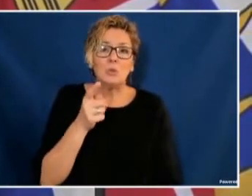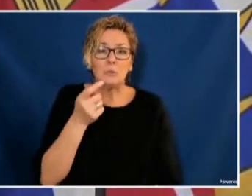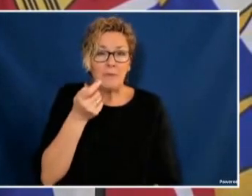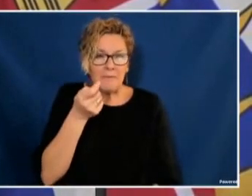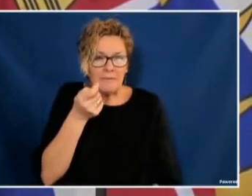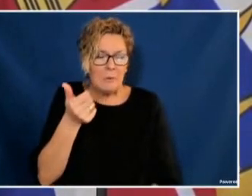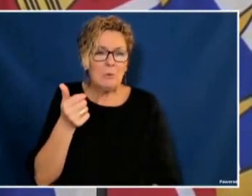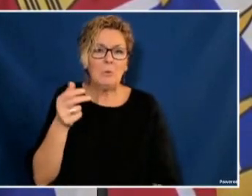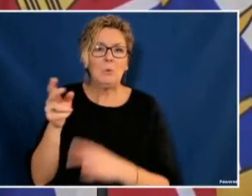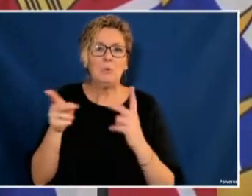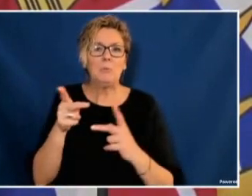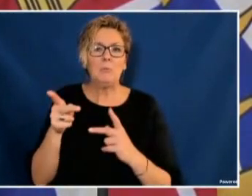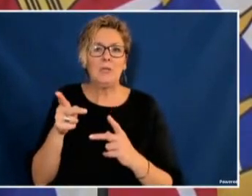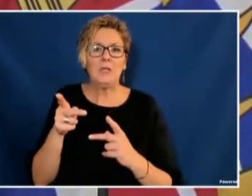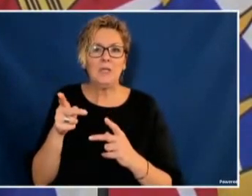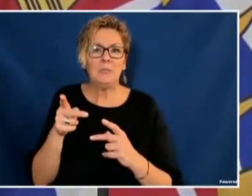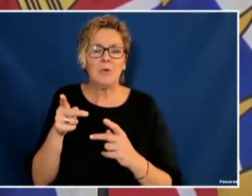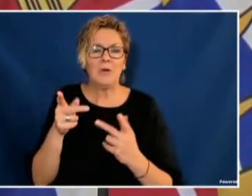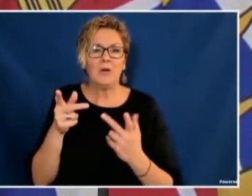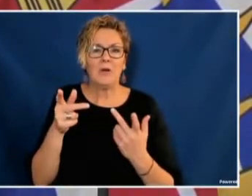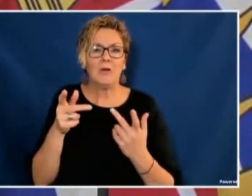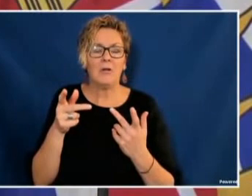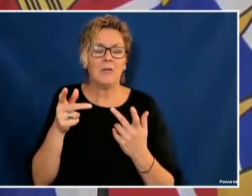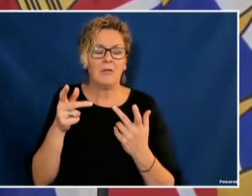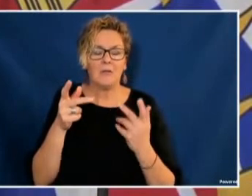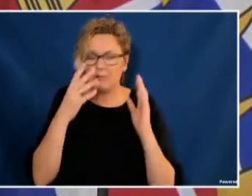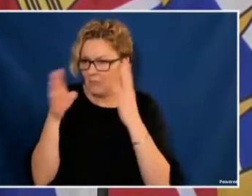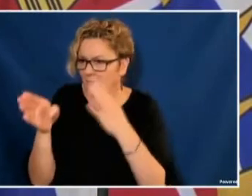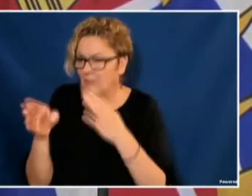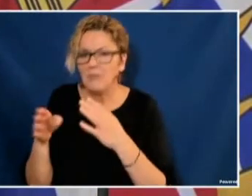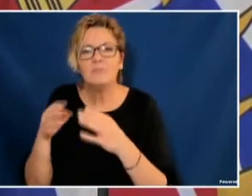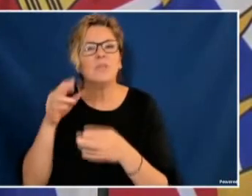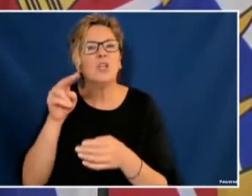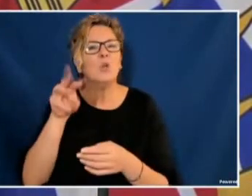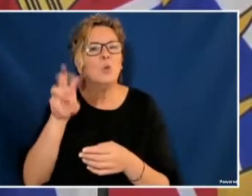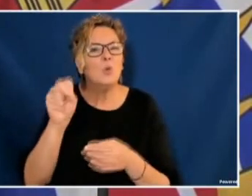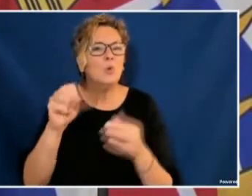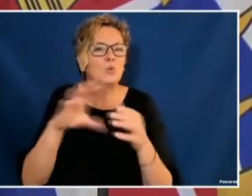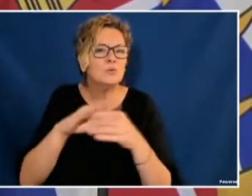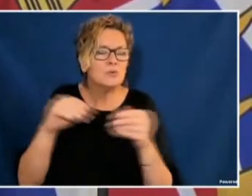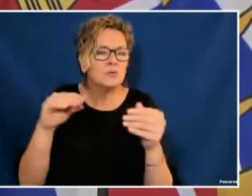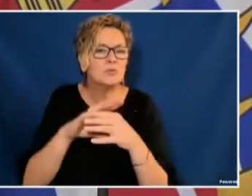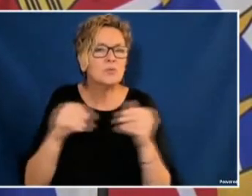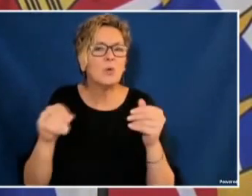in terms of the cases that we're seeing at schools compared to the reality?